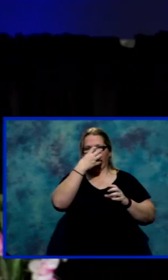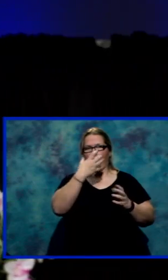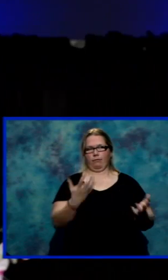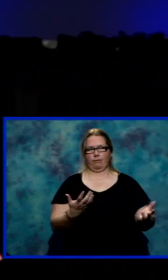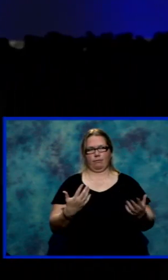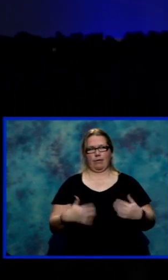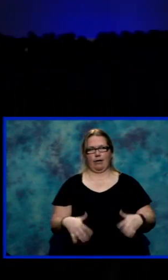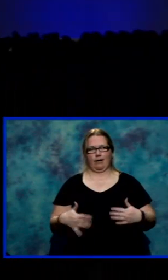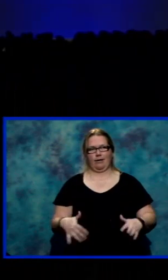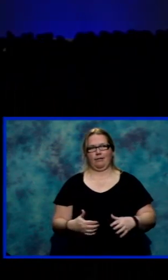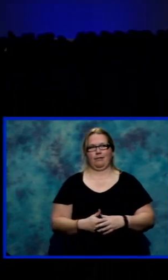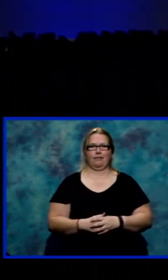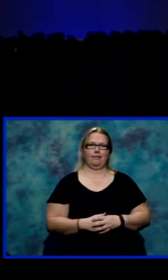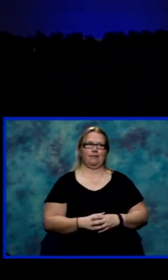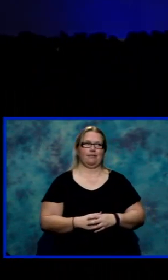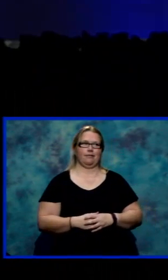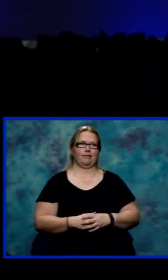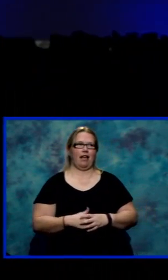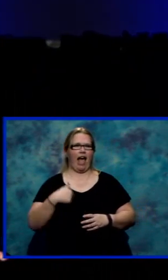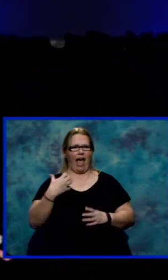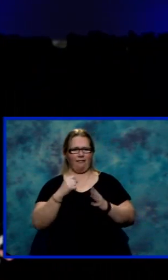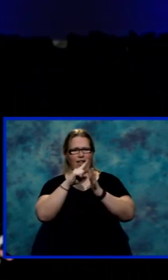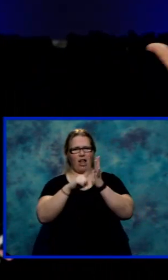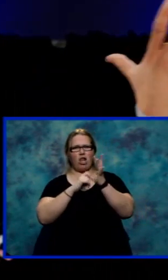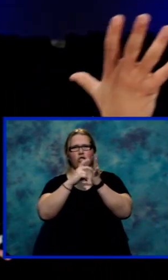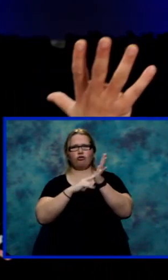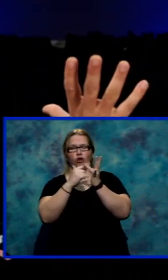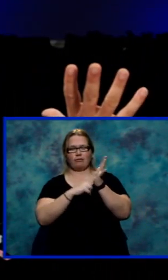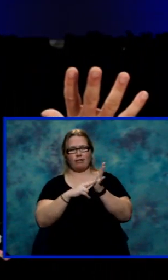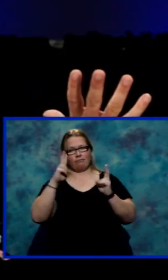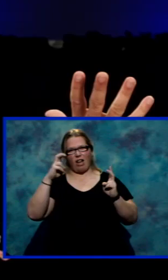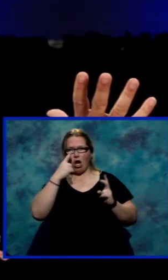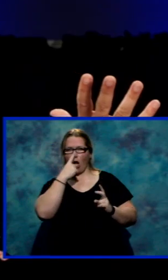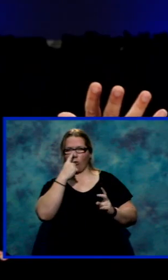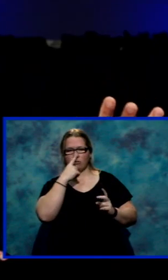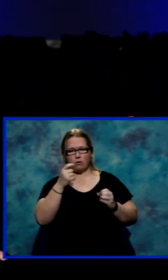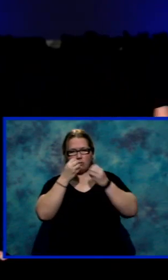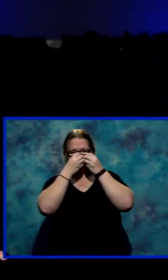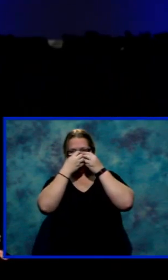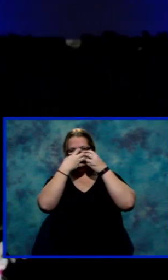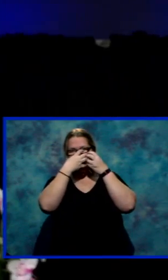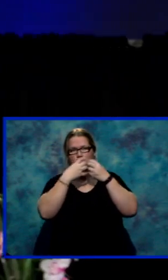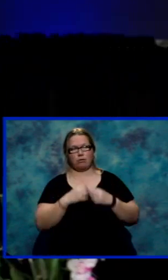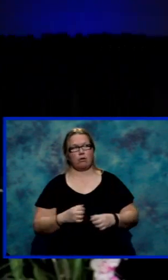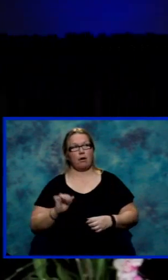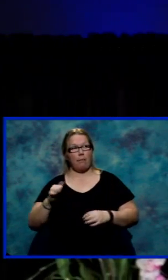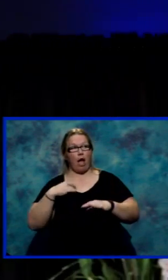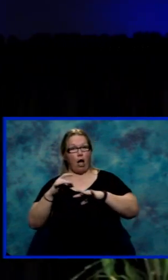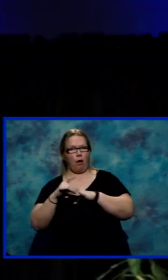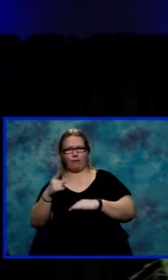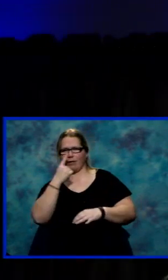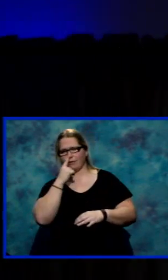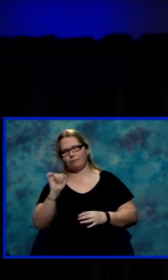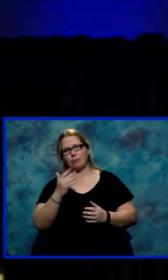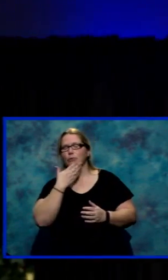something? And I've got the Johnson nose. It's just spreading across the face. Her nose is even bigger. It's